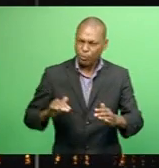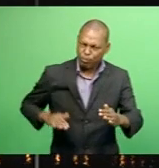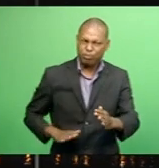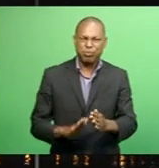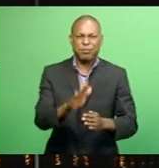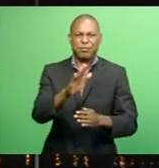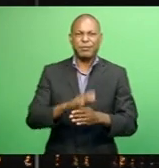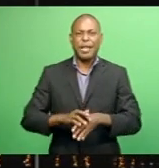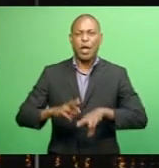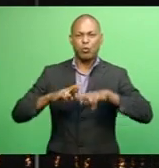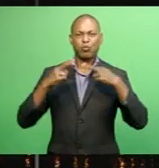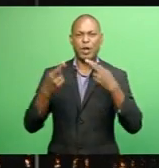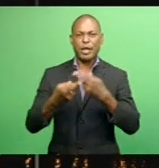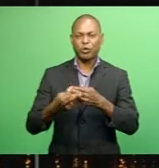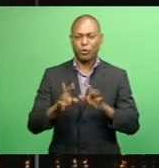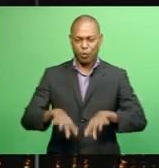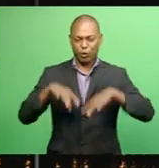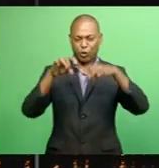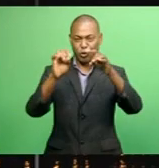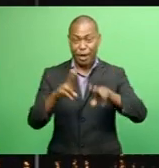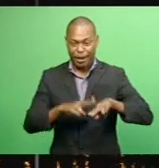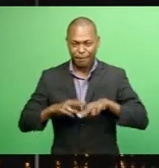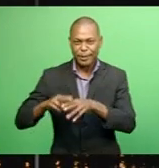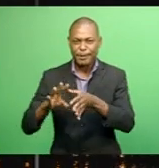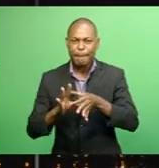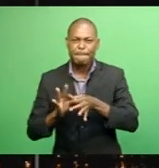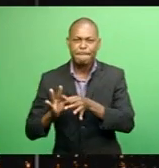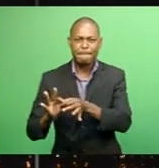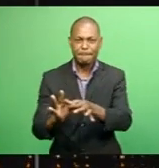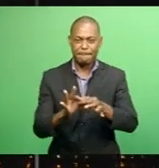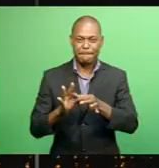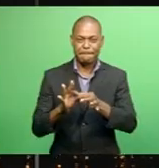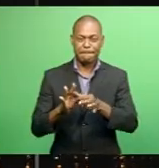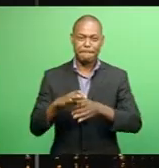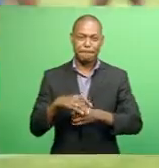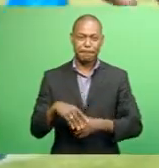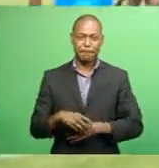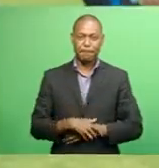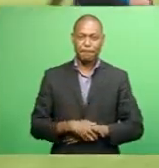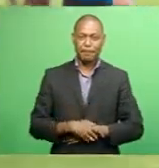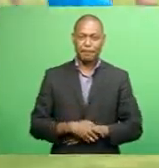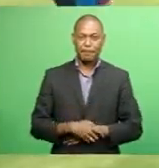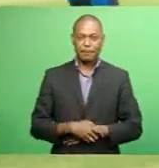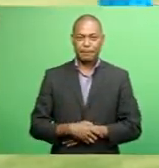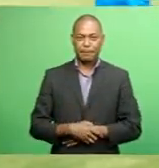of the relationship Australia holds with Fiji. Talima Terukula reports.